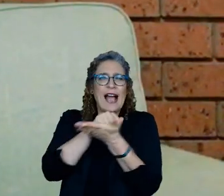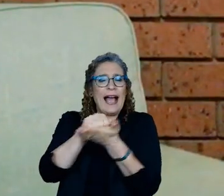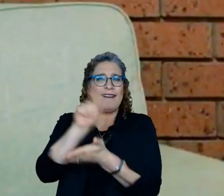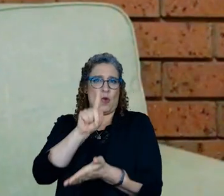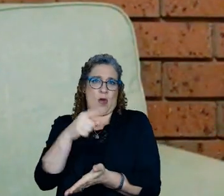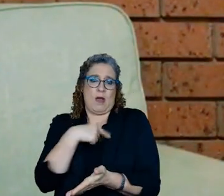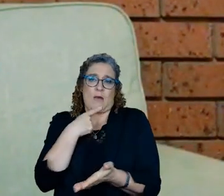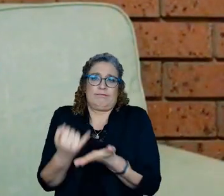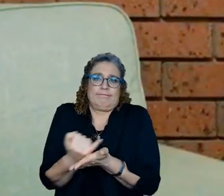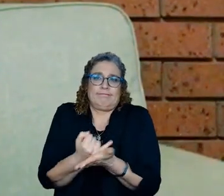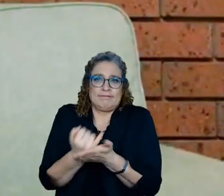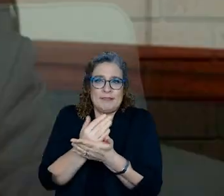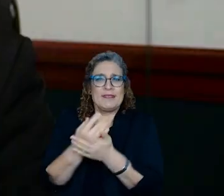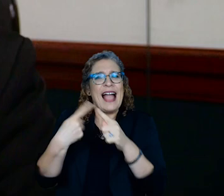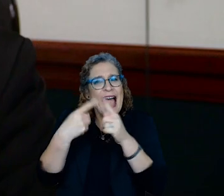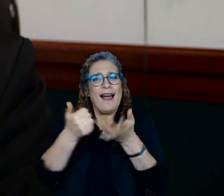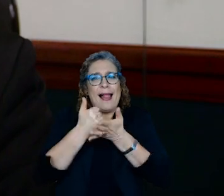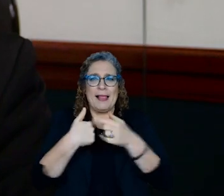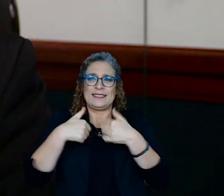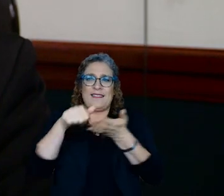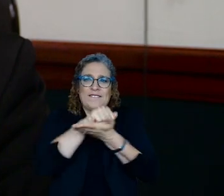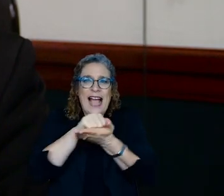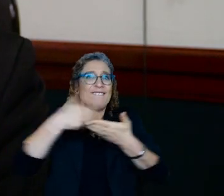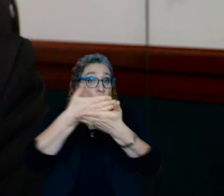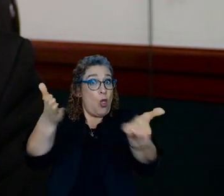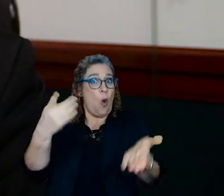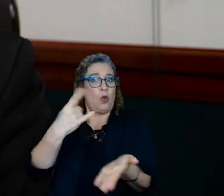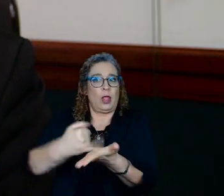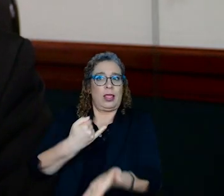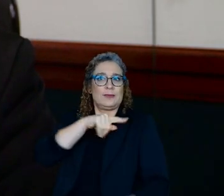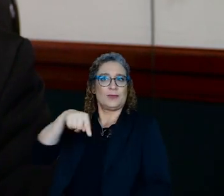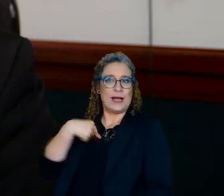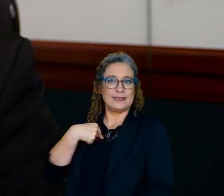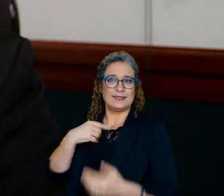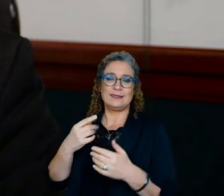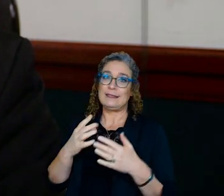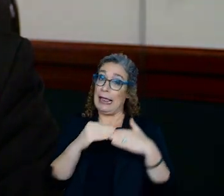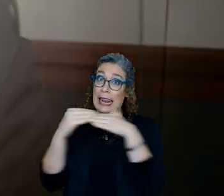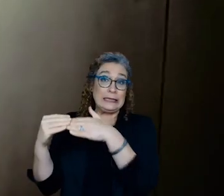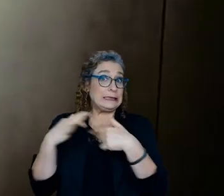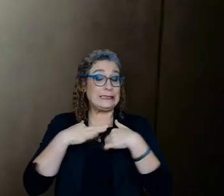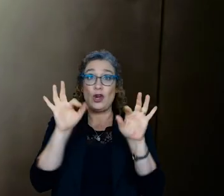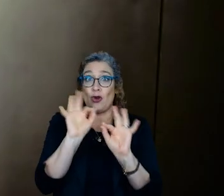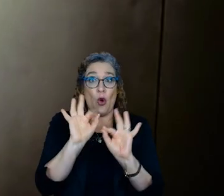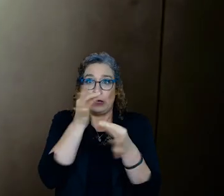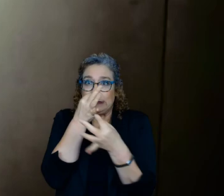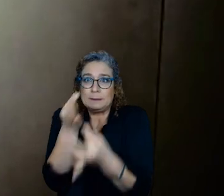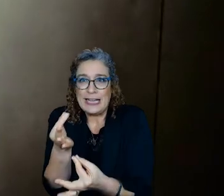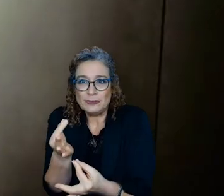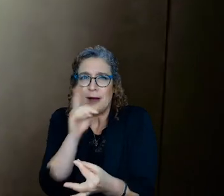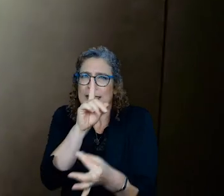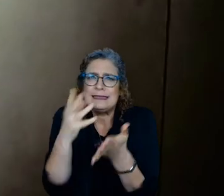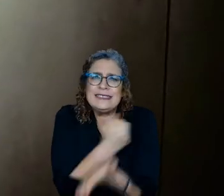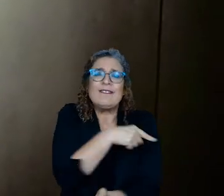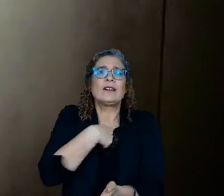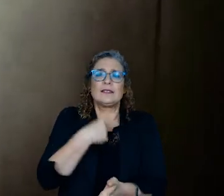isiko phera na tarki. Como también nosotros perdonamos a los que nos ofenden. Jaka ri